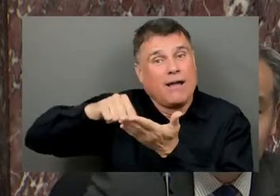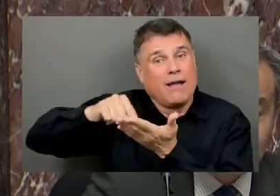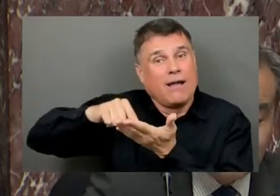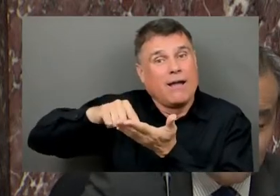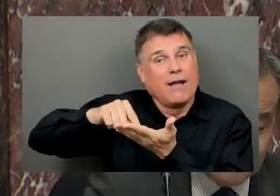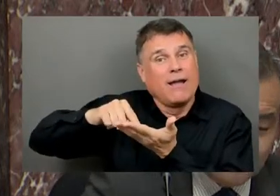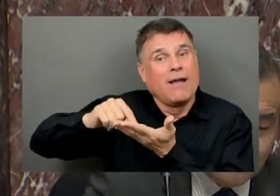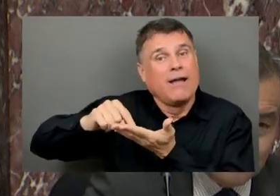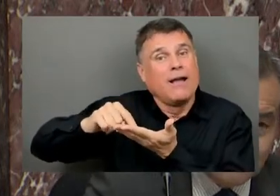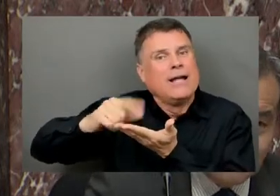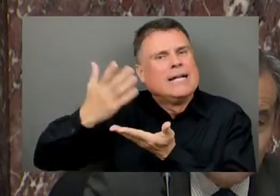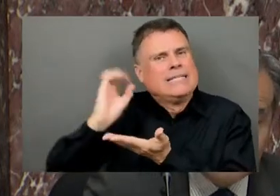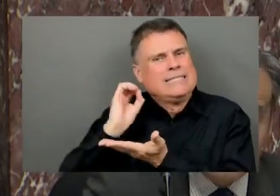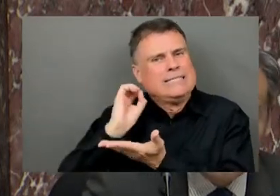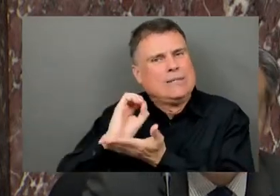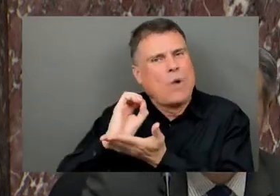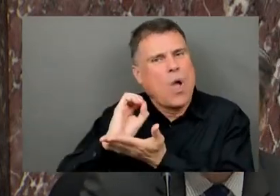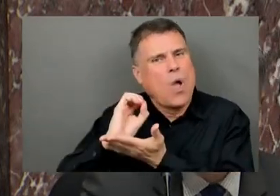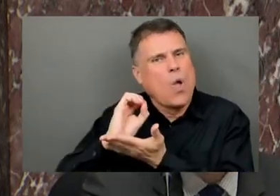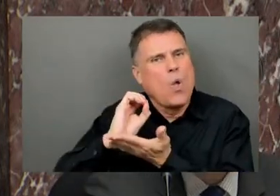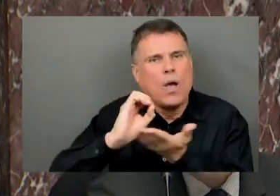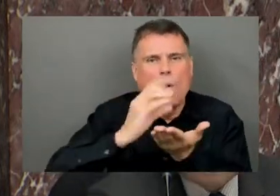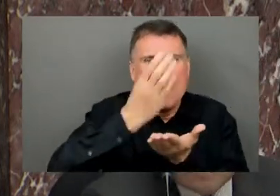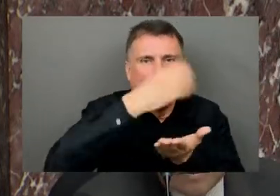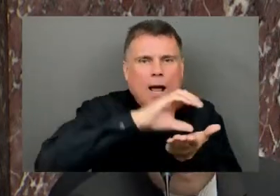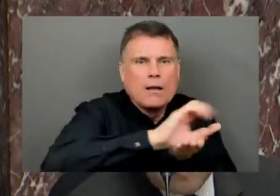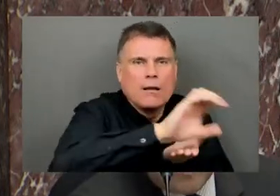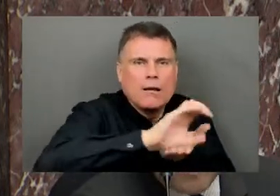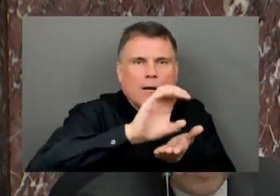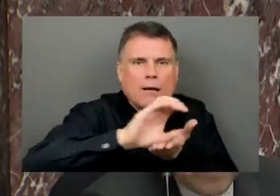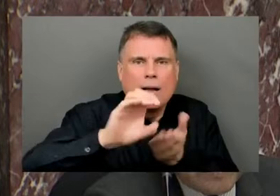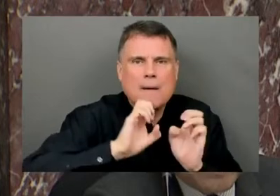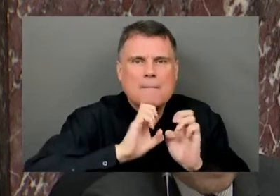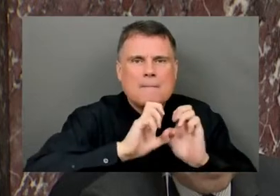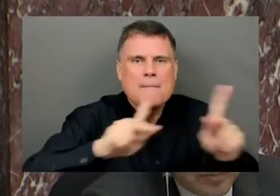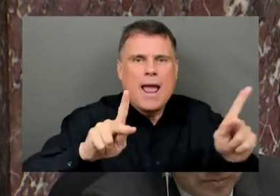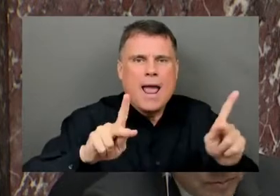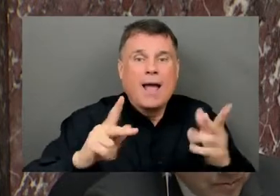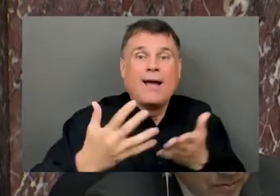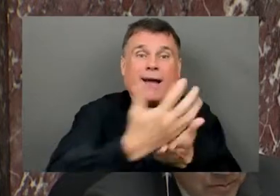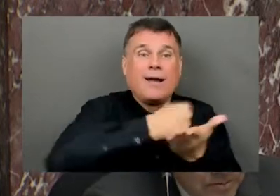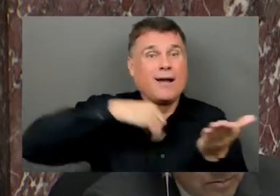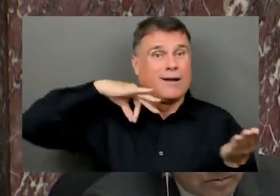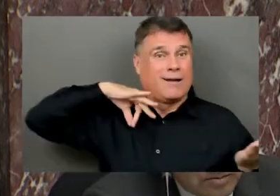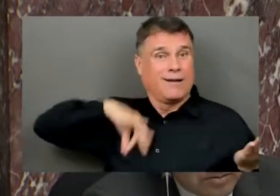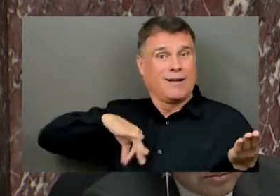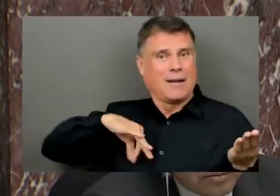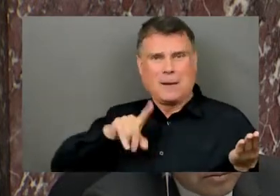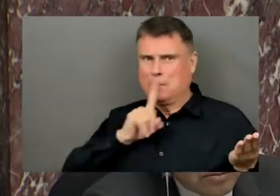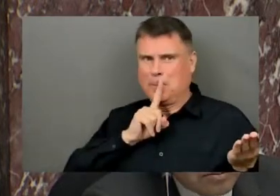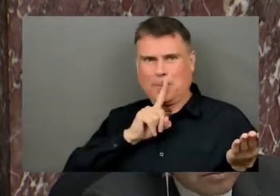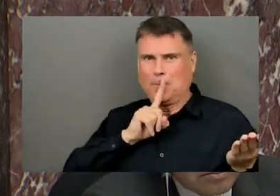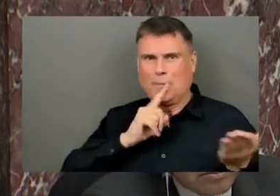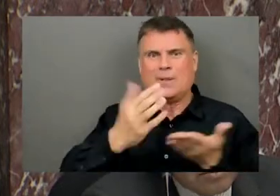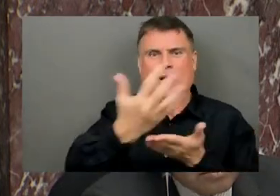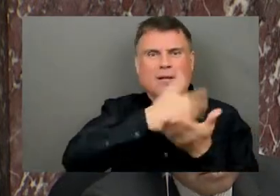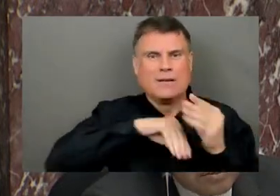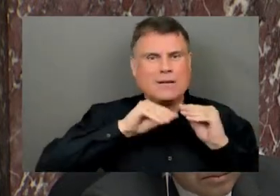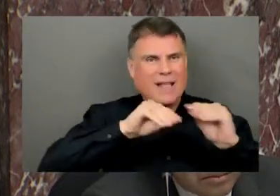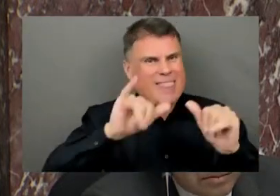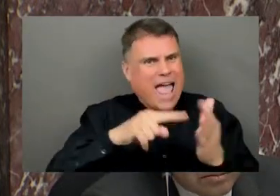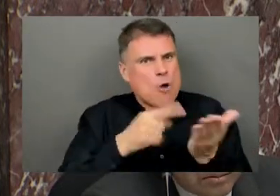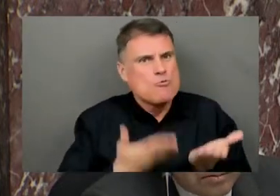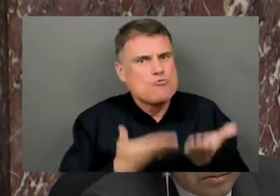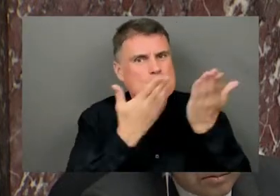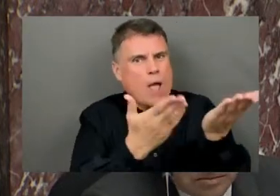this Premier's watch. And what the Premier has managed to do, actually, is quite, when you think about it, unite premiers of